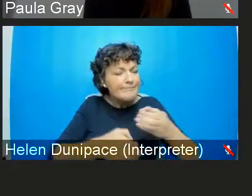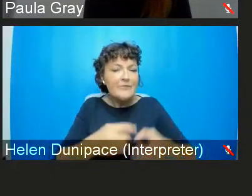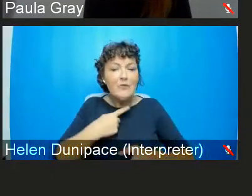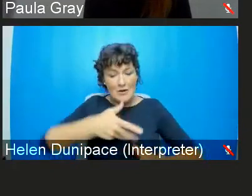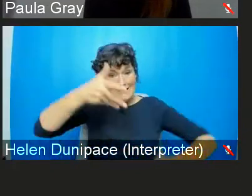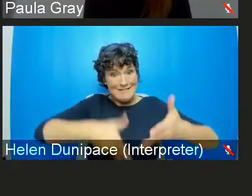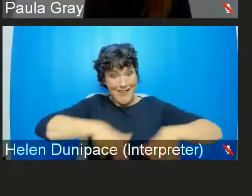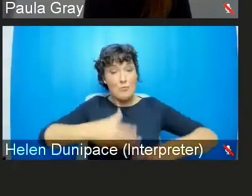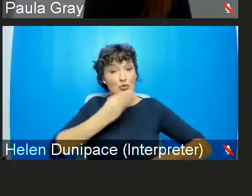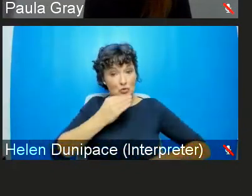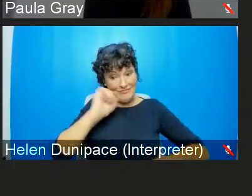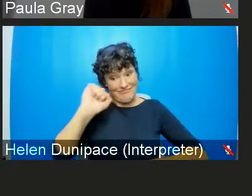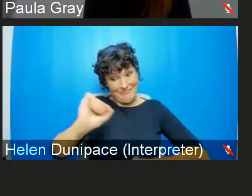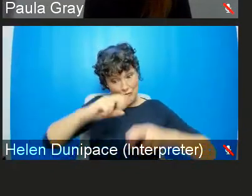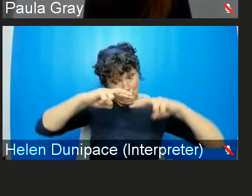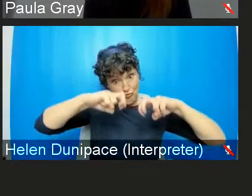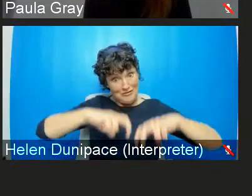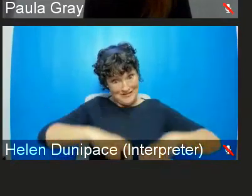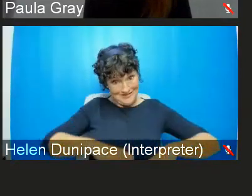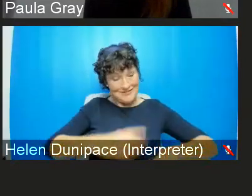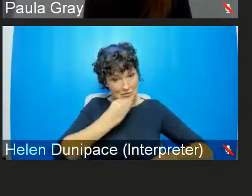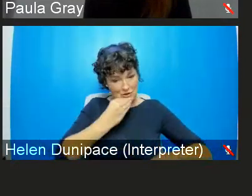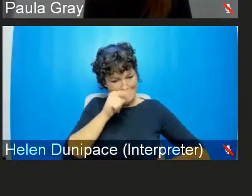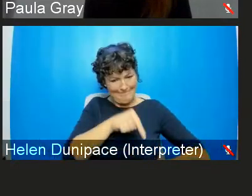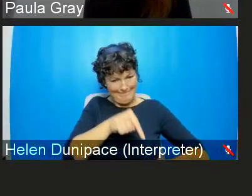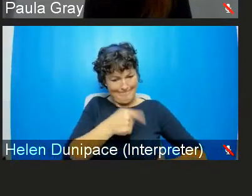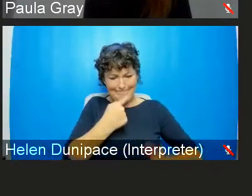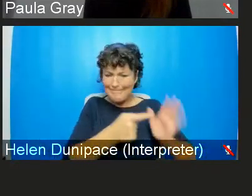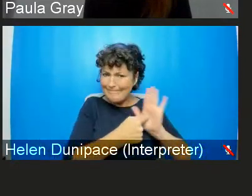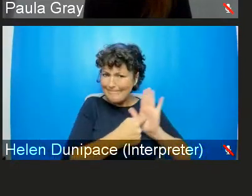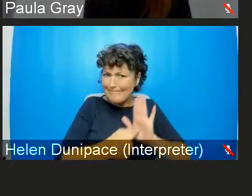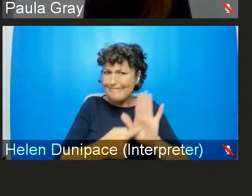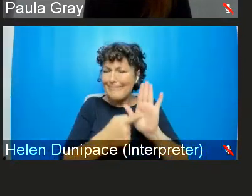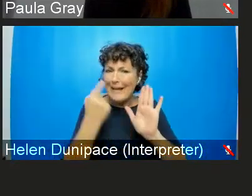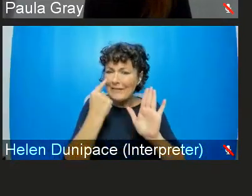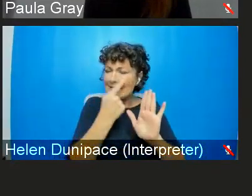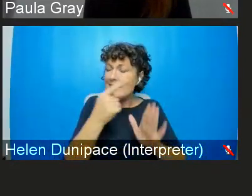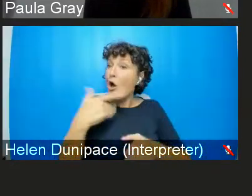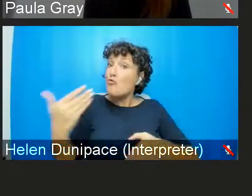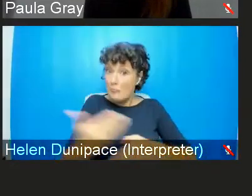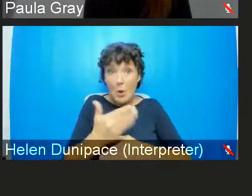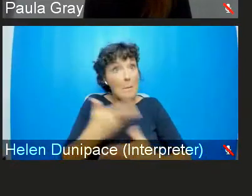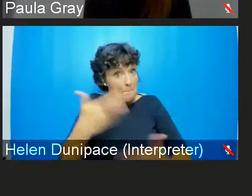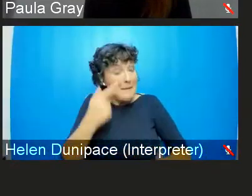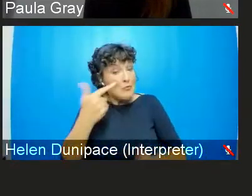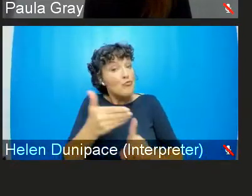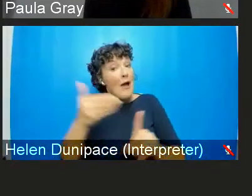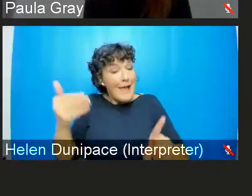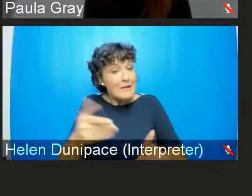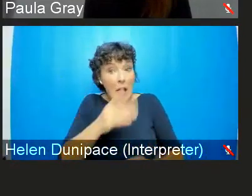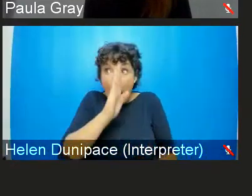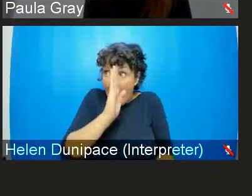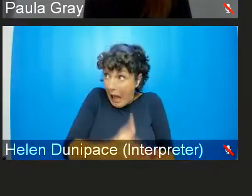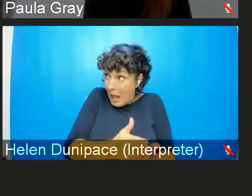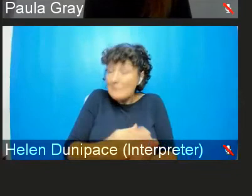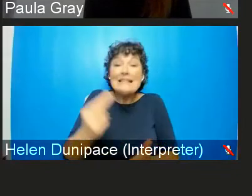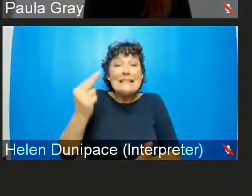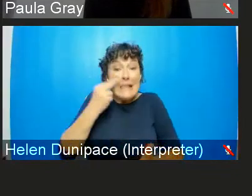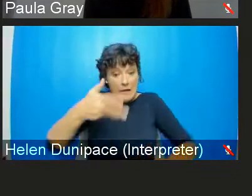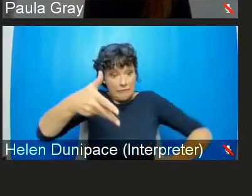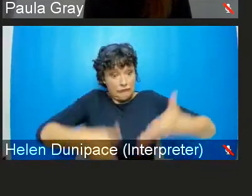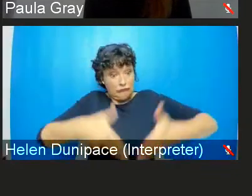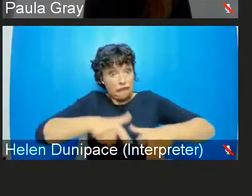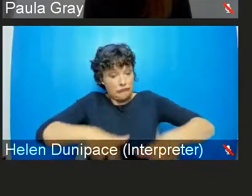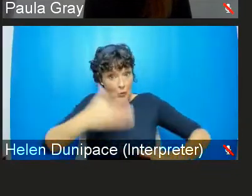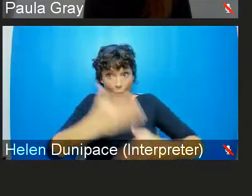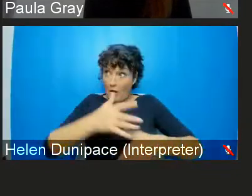research project on deaf sign language users, employers recognised that where there are deaf sign language users working